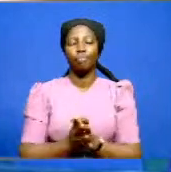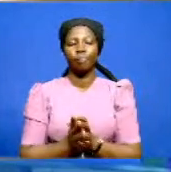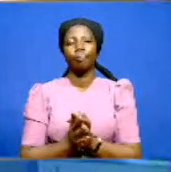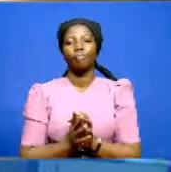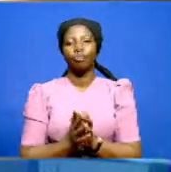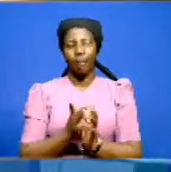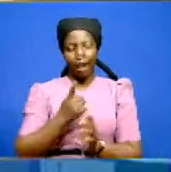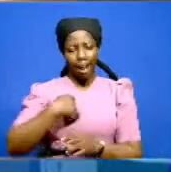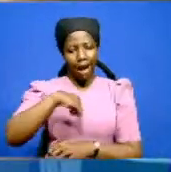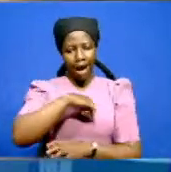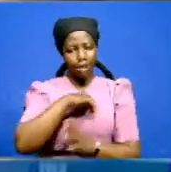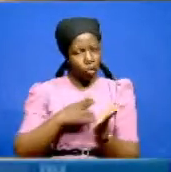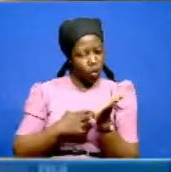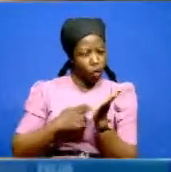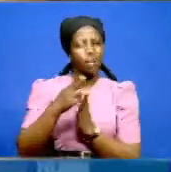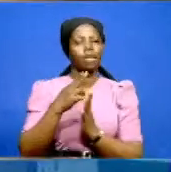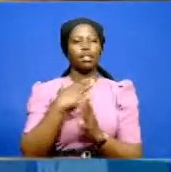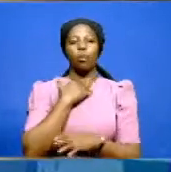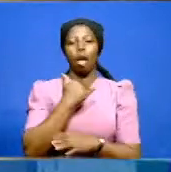we sincerely want to thank you.